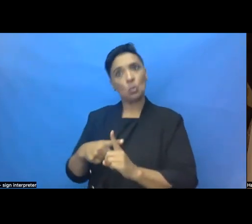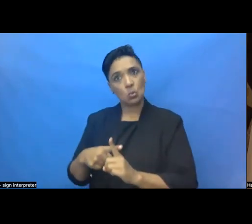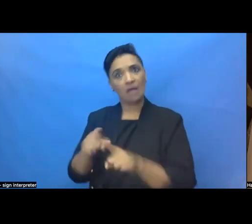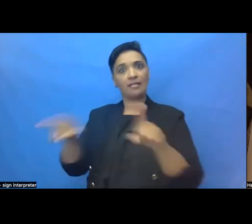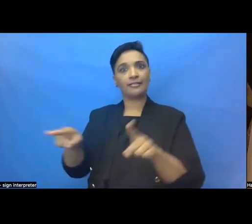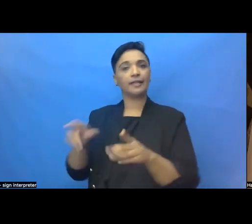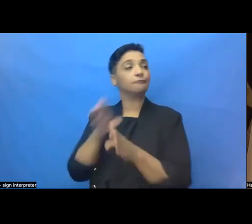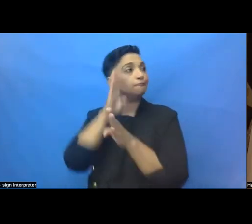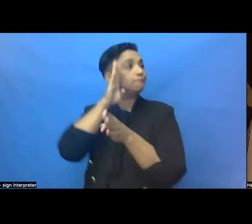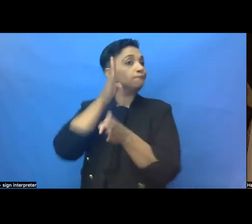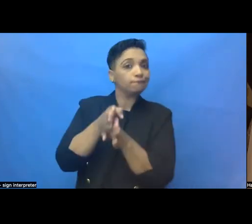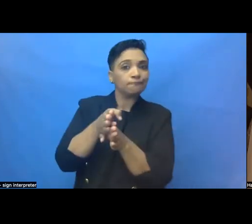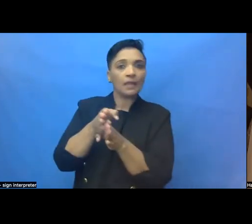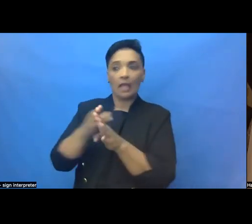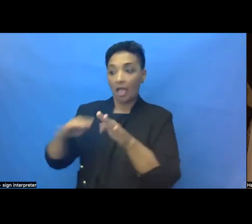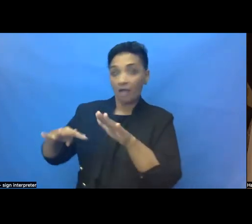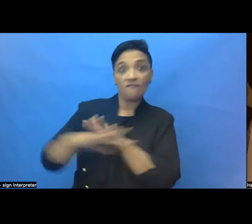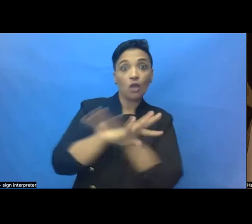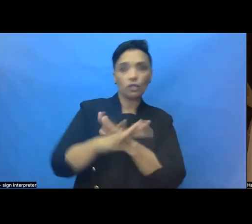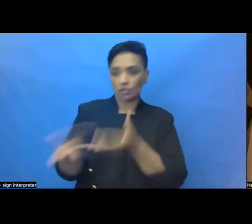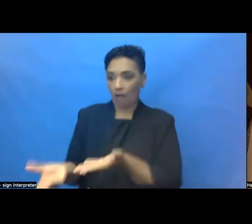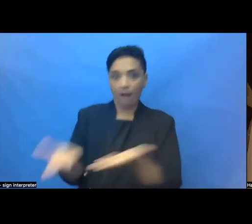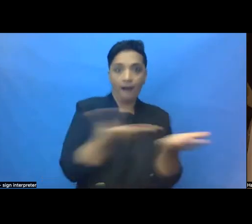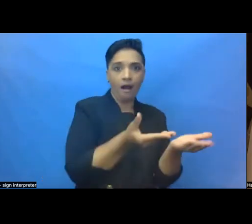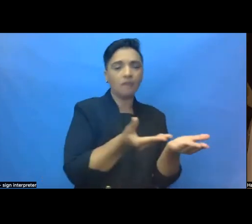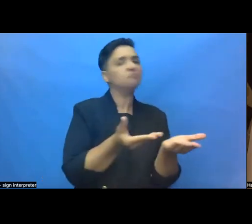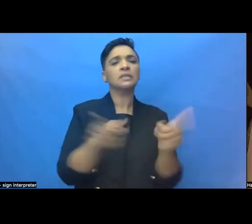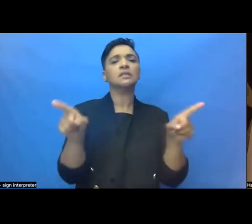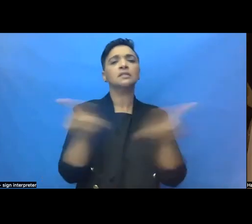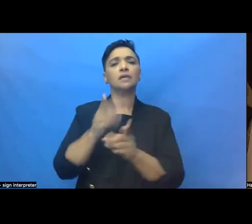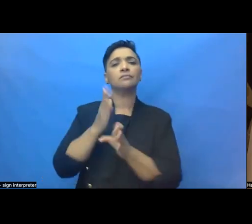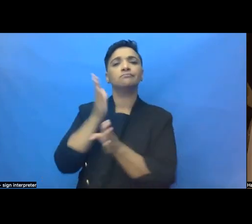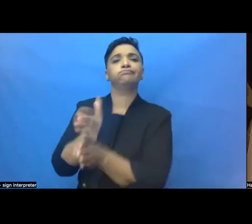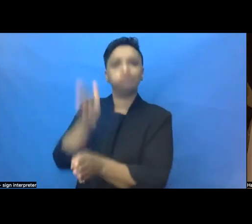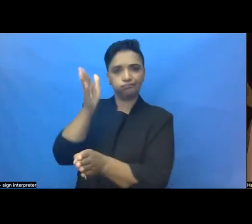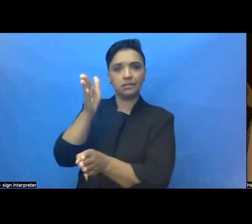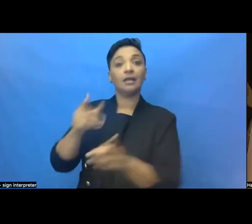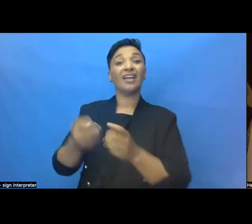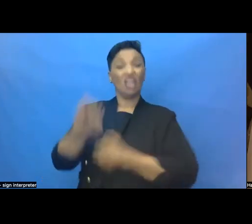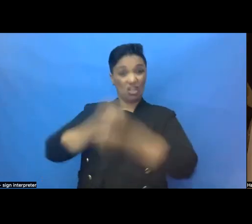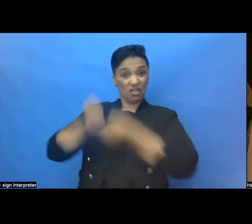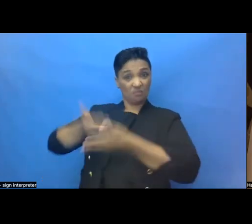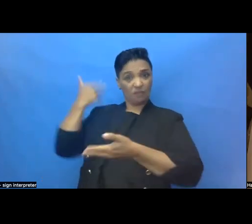of evacuation effort as they were left out of the deinstitutionalization reform years earlier.